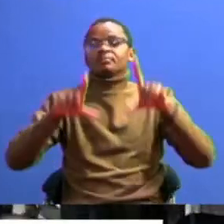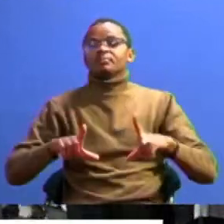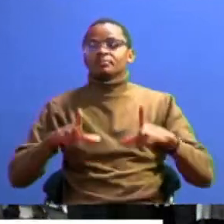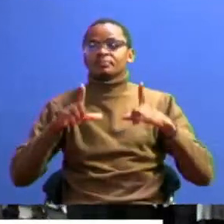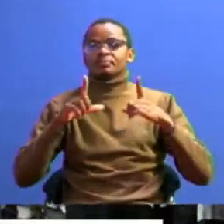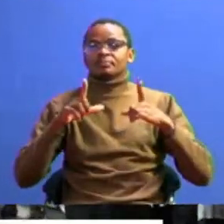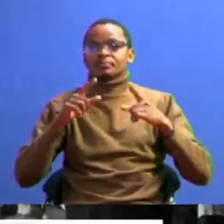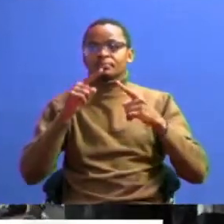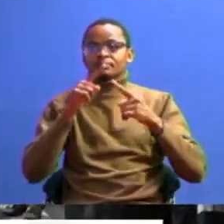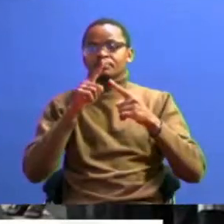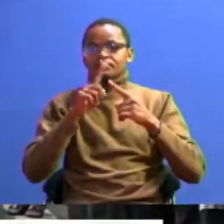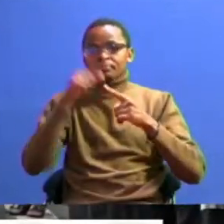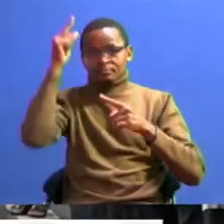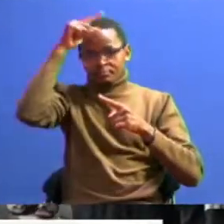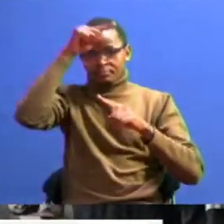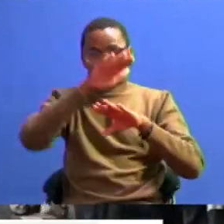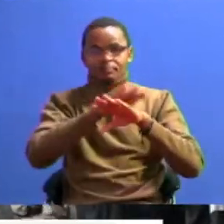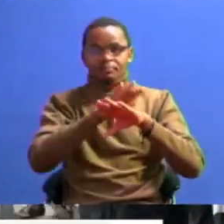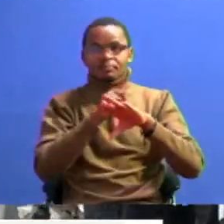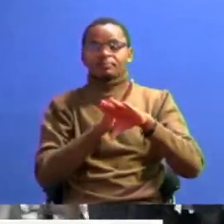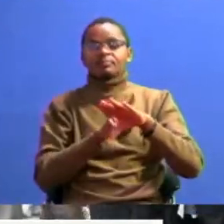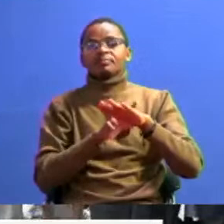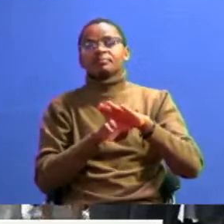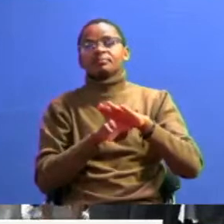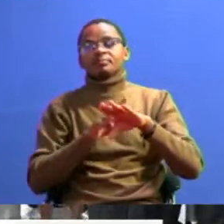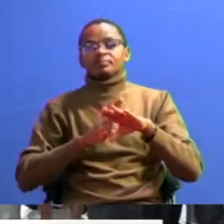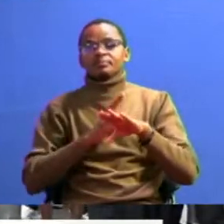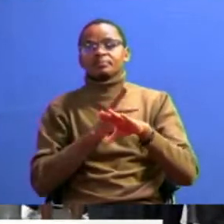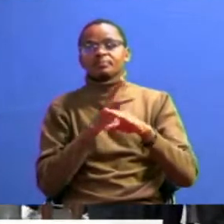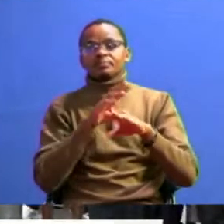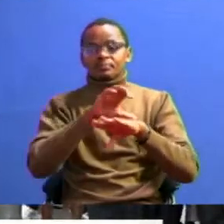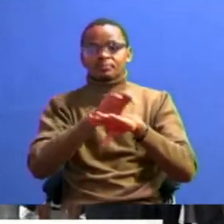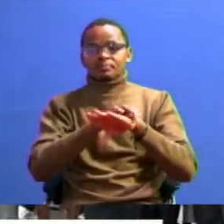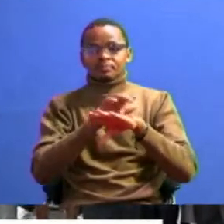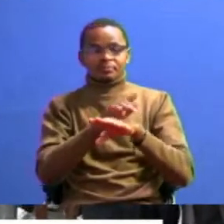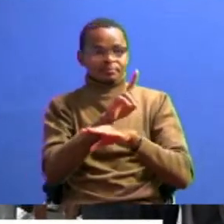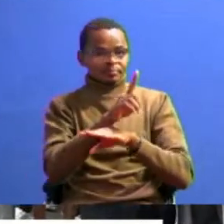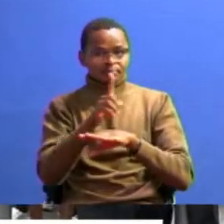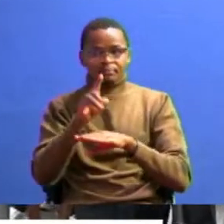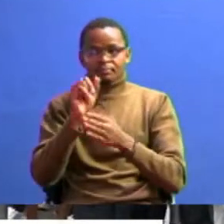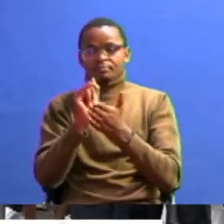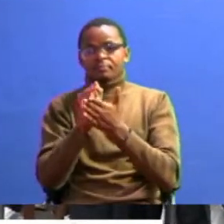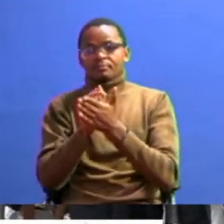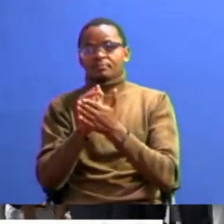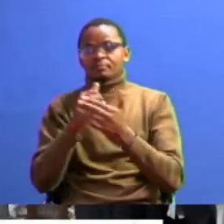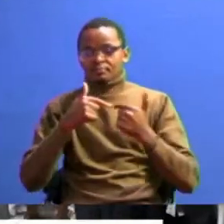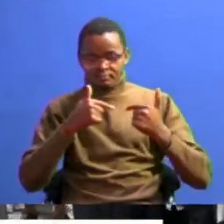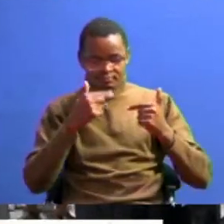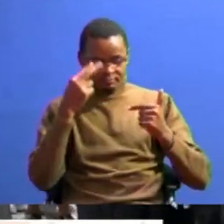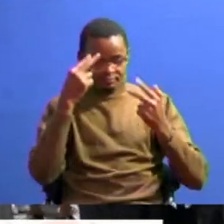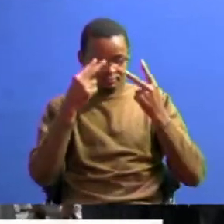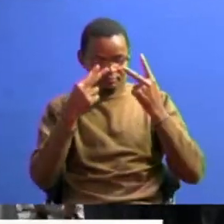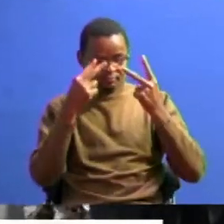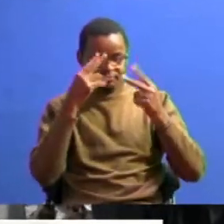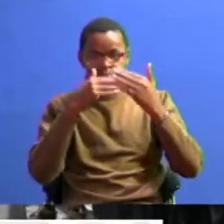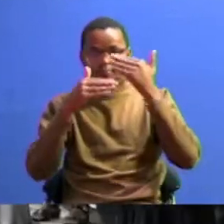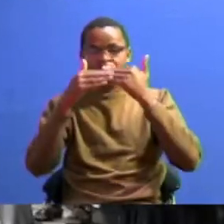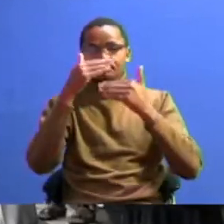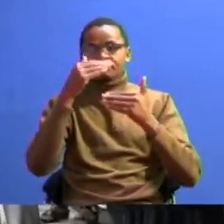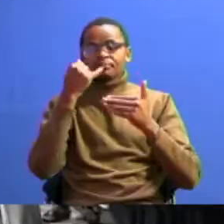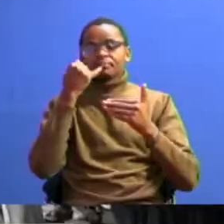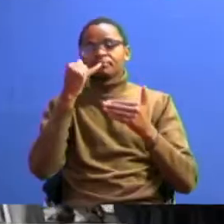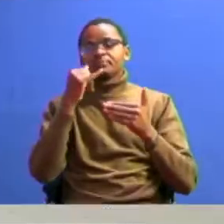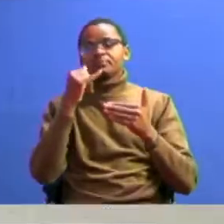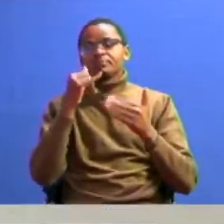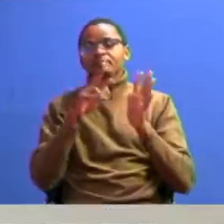able to graduate on time. Unfortunately, we are facing the threat that we see in society. Remember, our university is